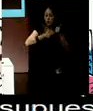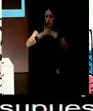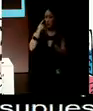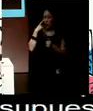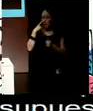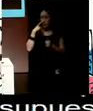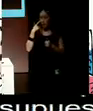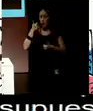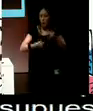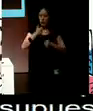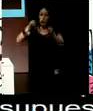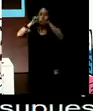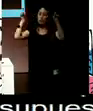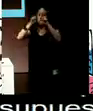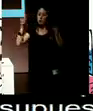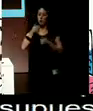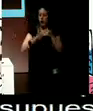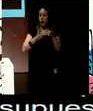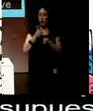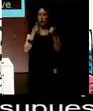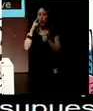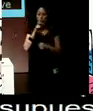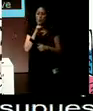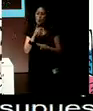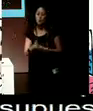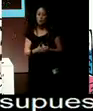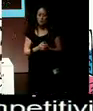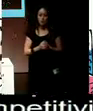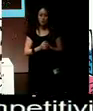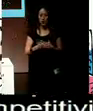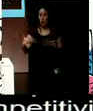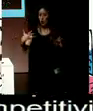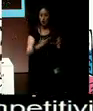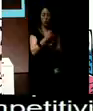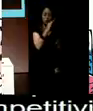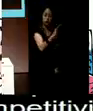All this together are benefits from accessible tourism.